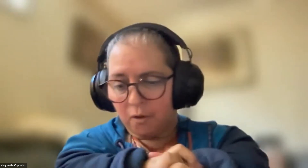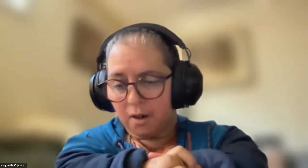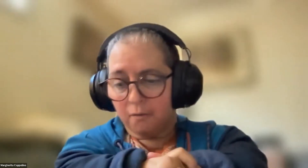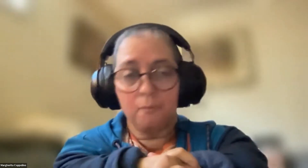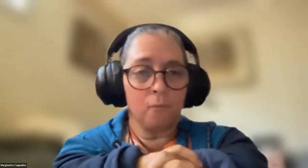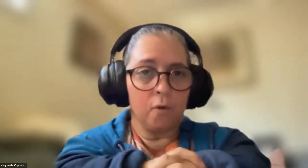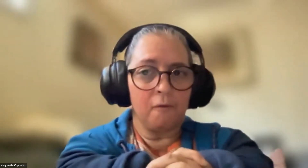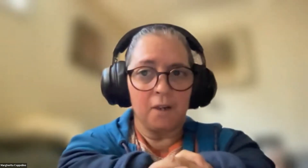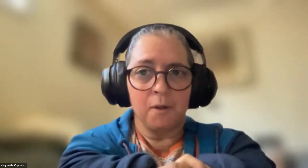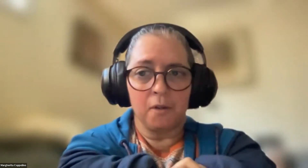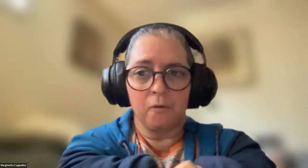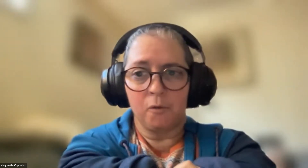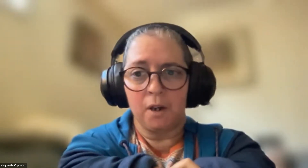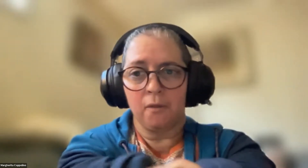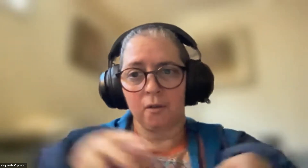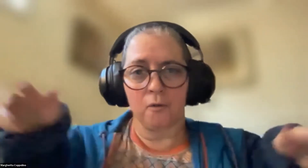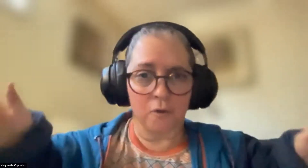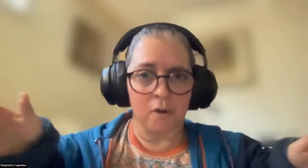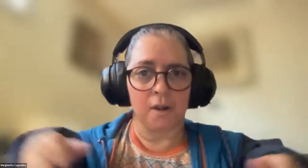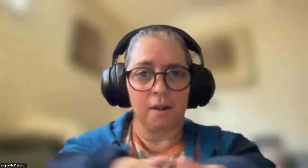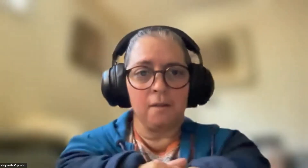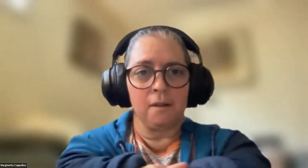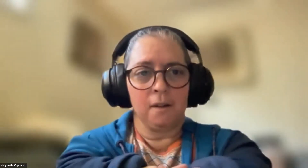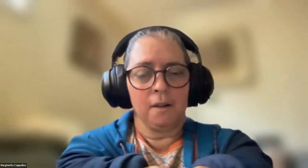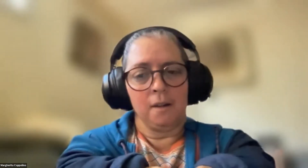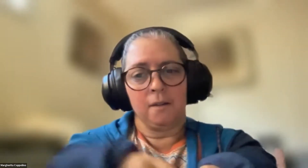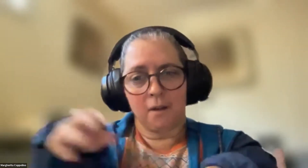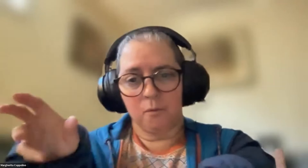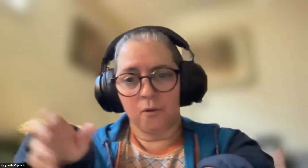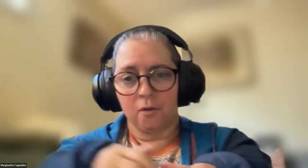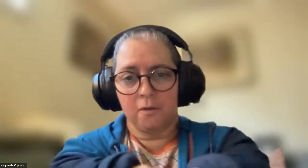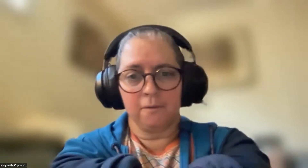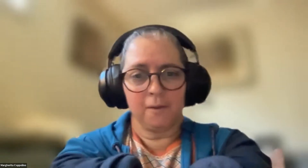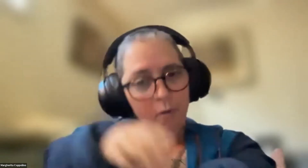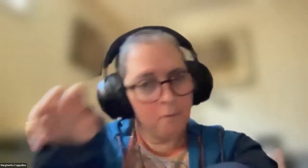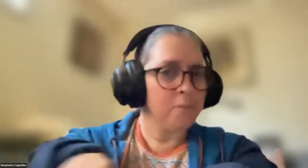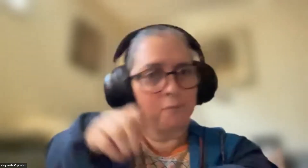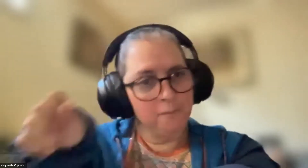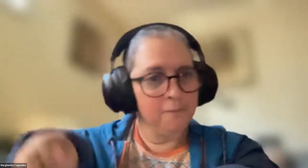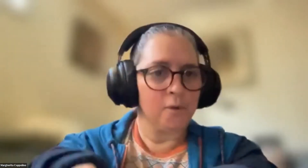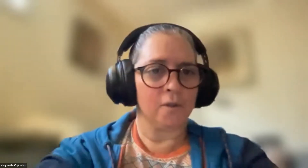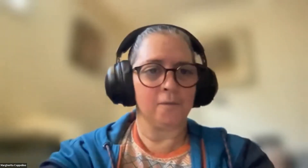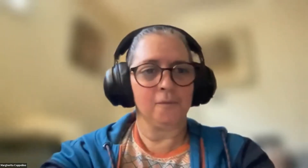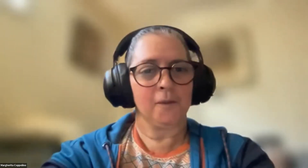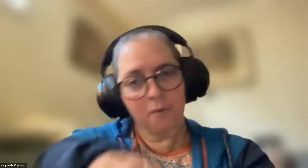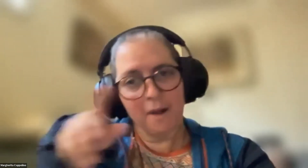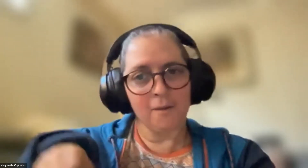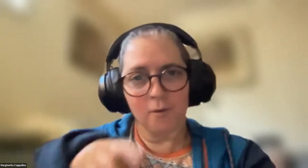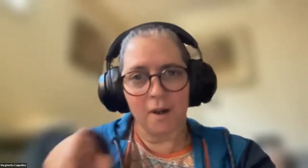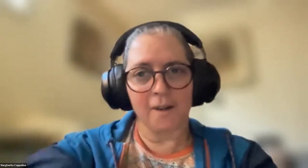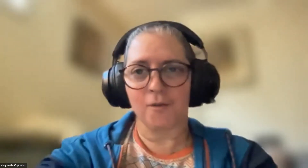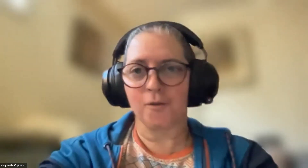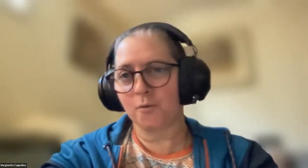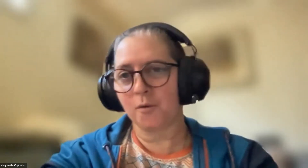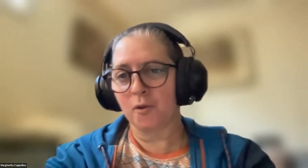that we actually have more than 5 minutes for a break. So you can stretch your legs, take a walk, a quick walk around